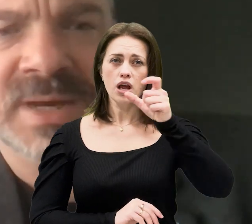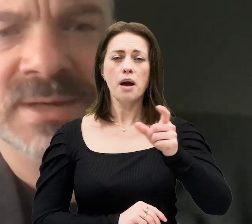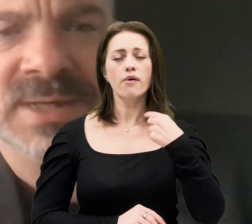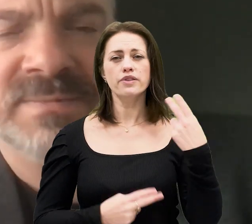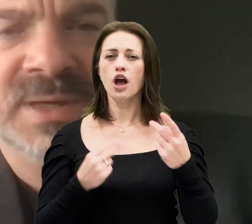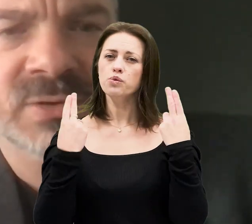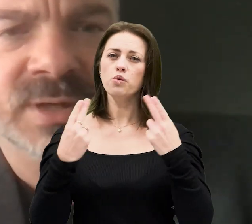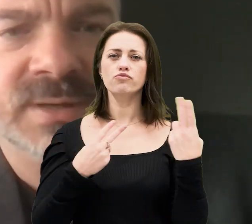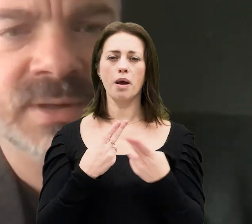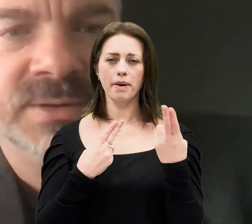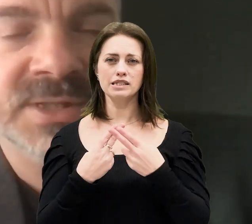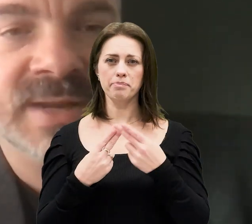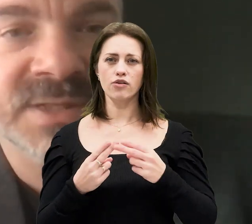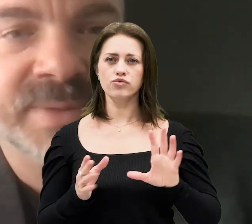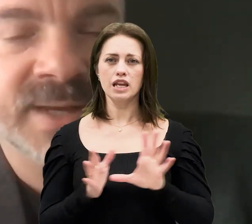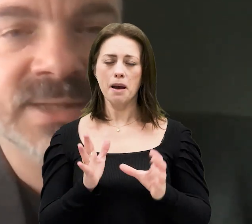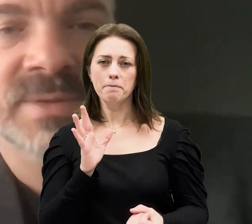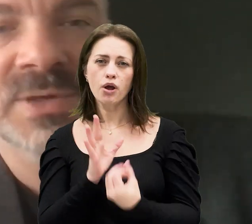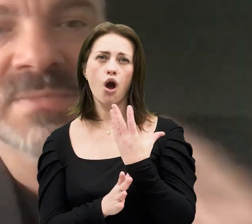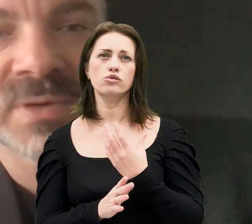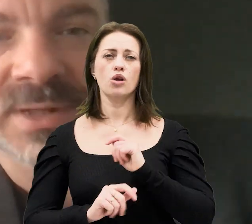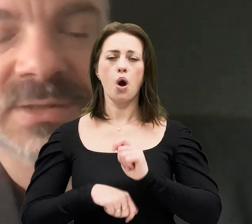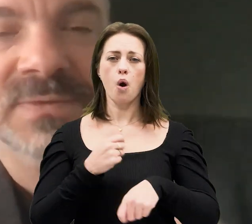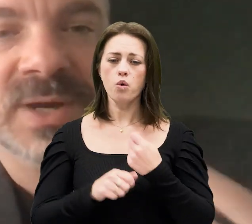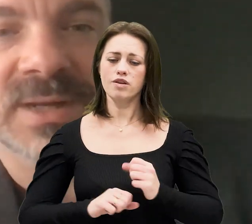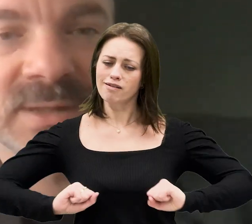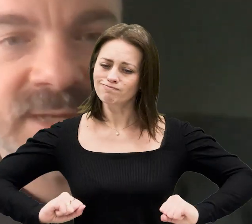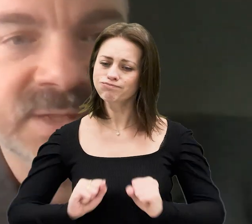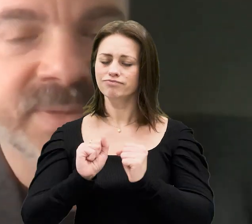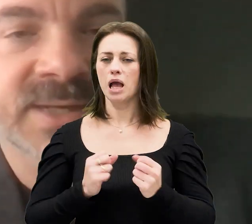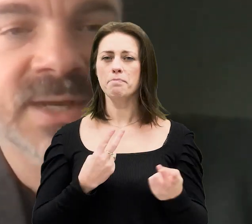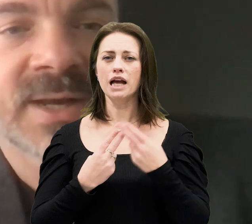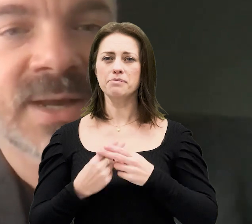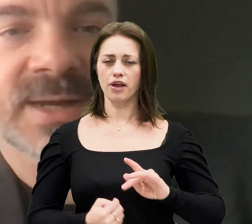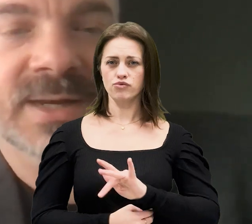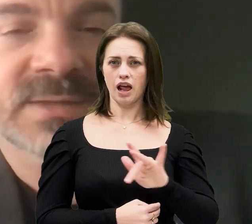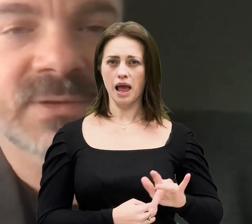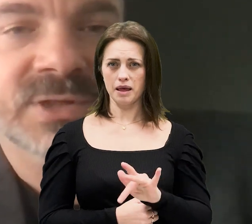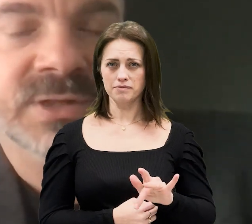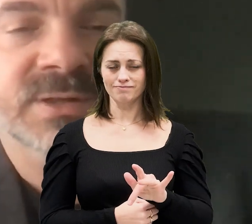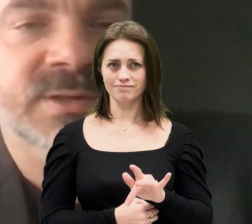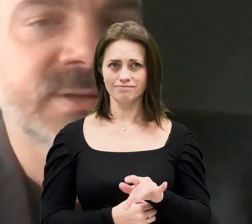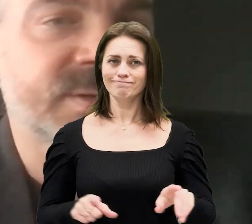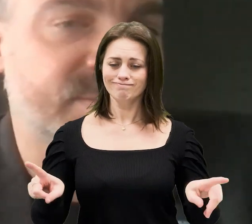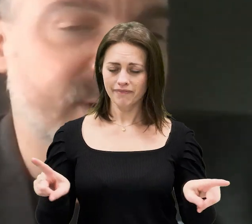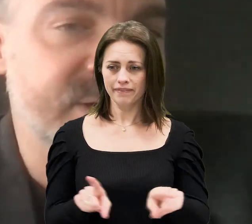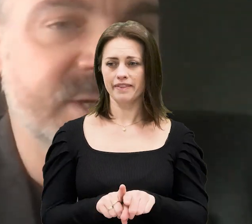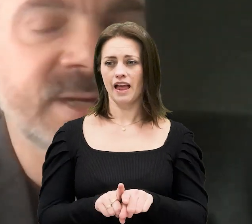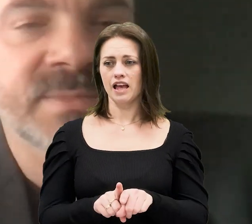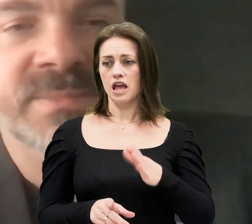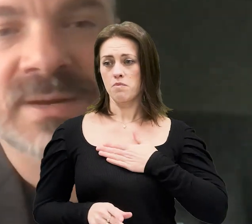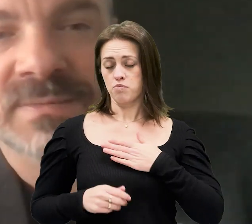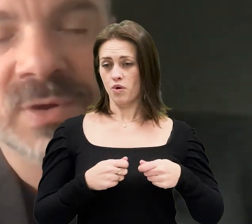all speakers have been talking about the safe space, about the importance of creating the safe space. And that's what